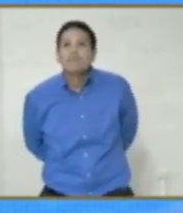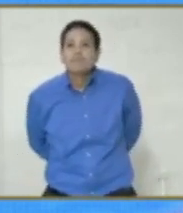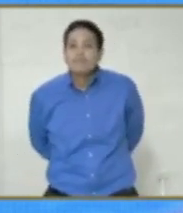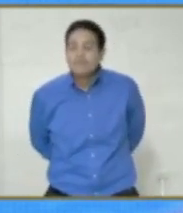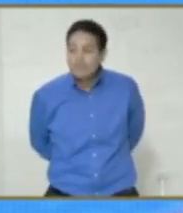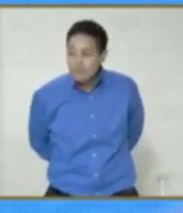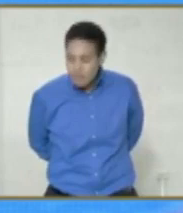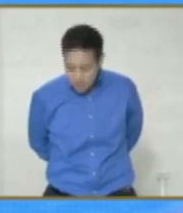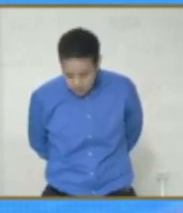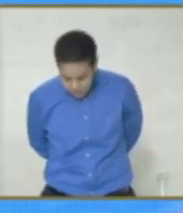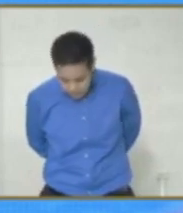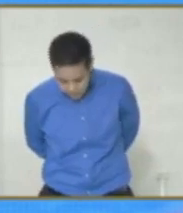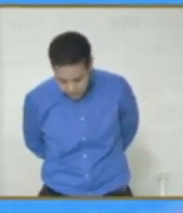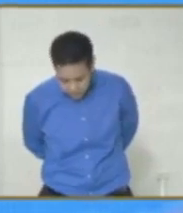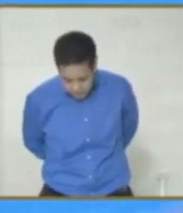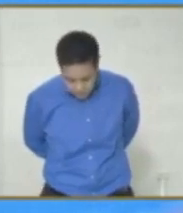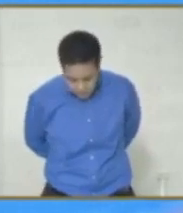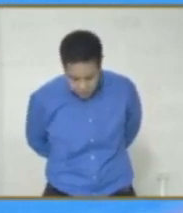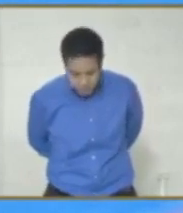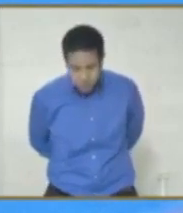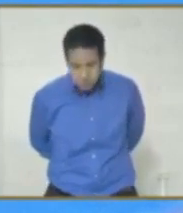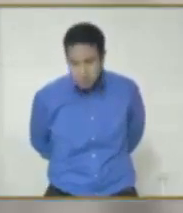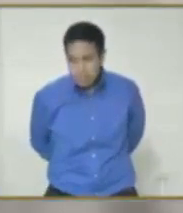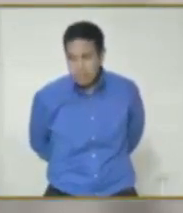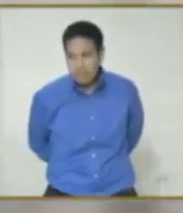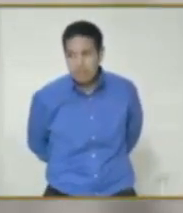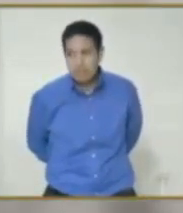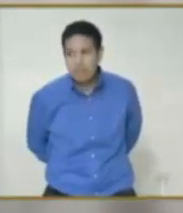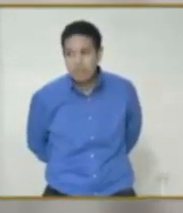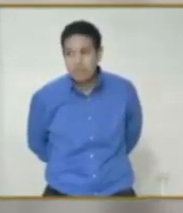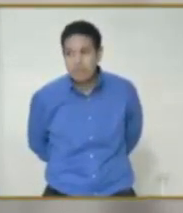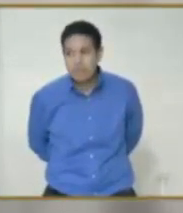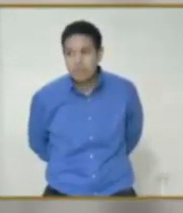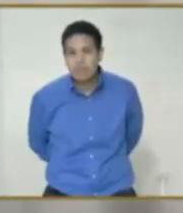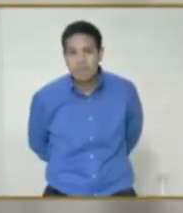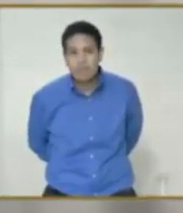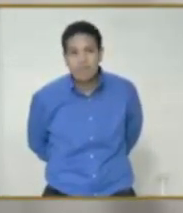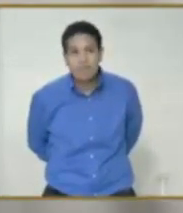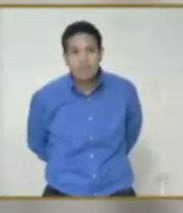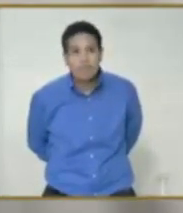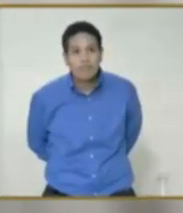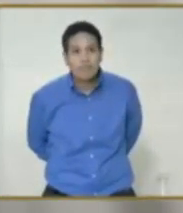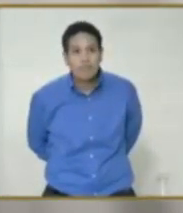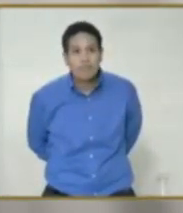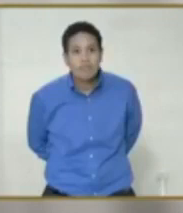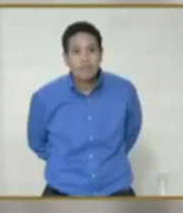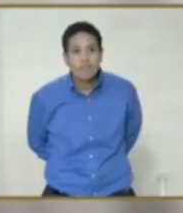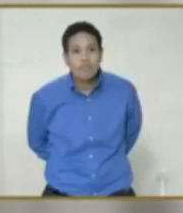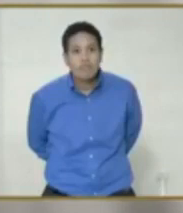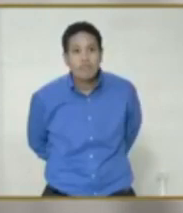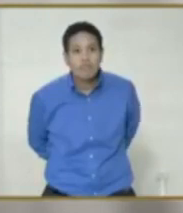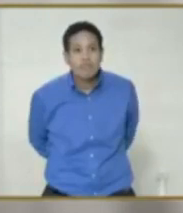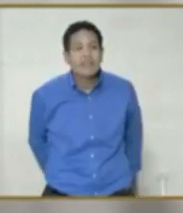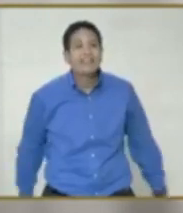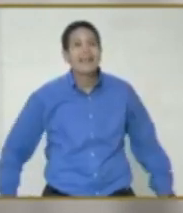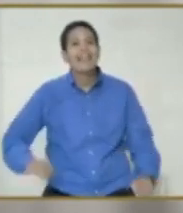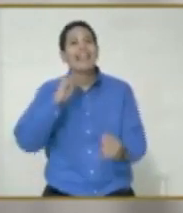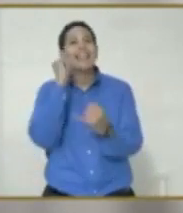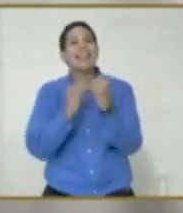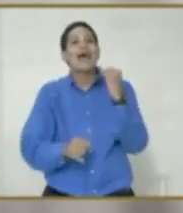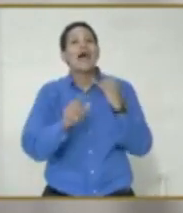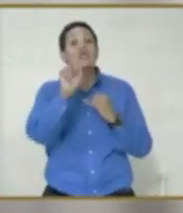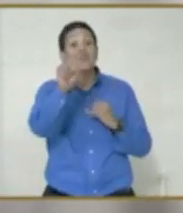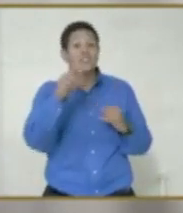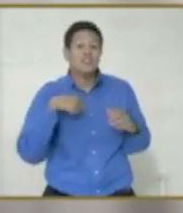The last question, which I am able to take, is that